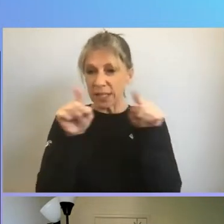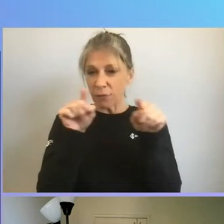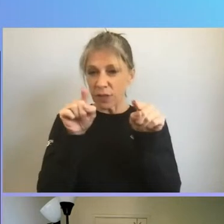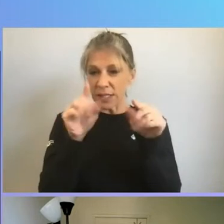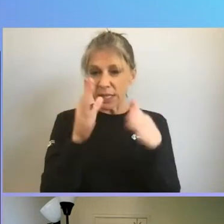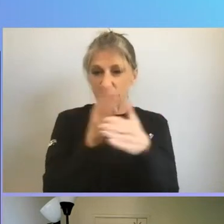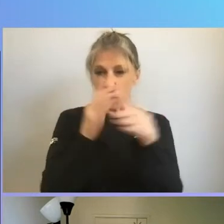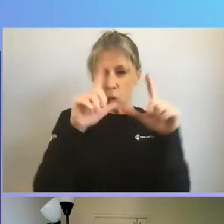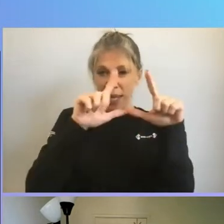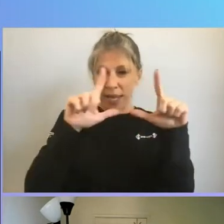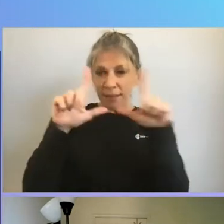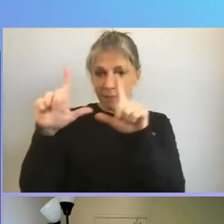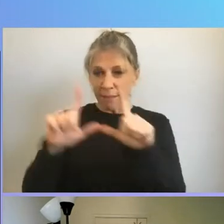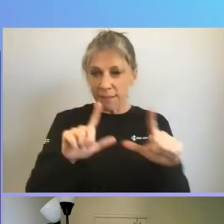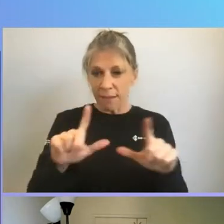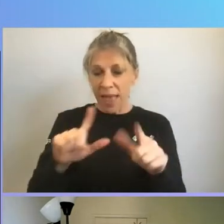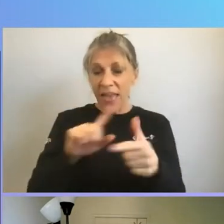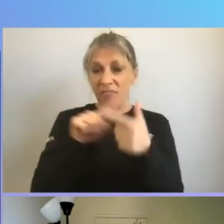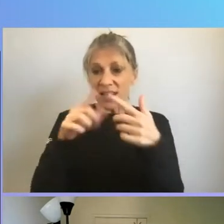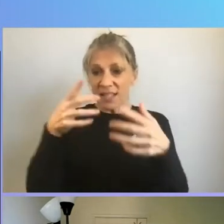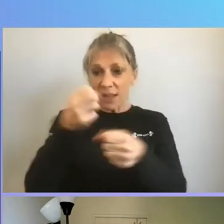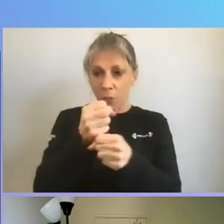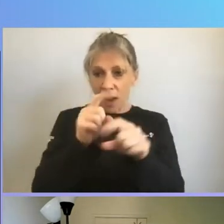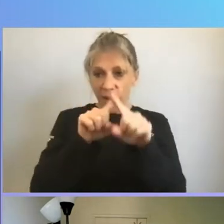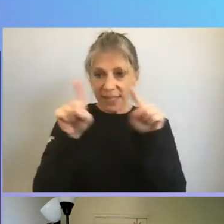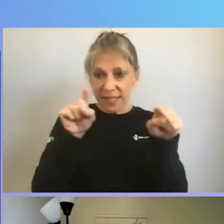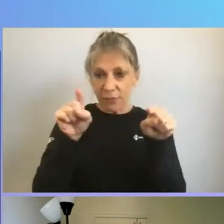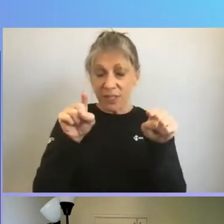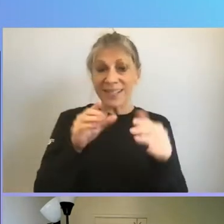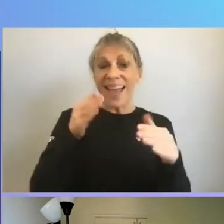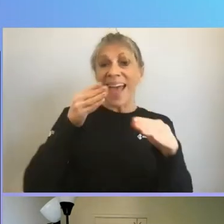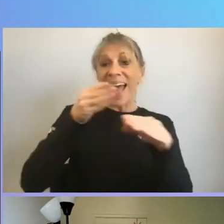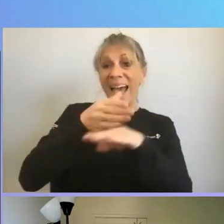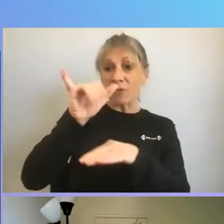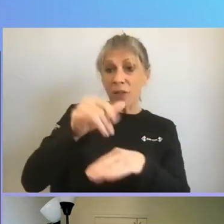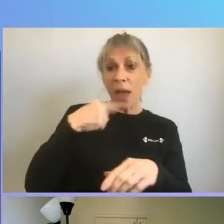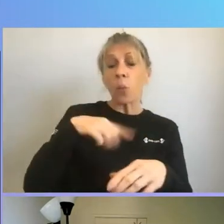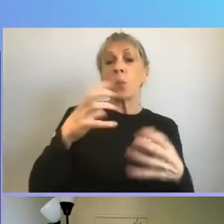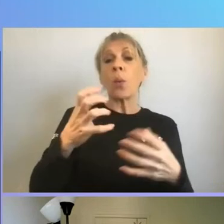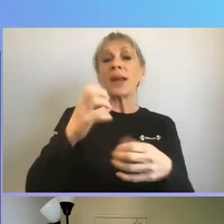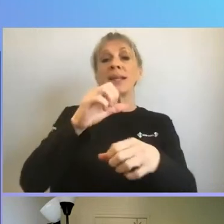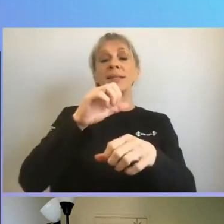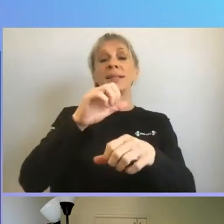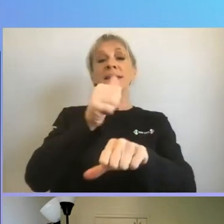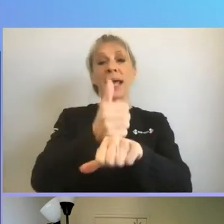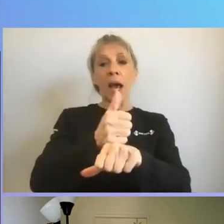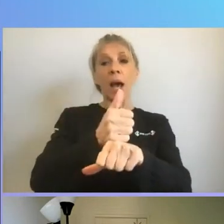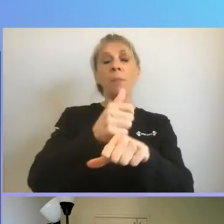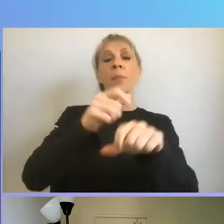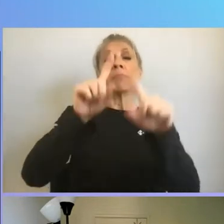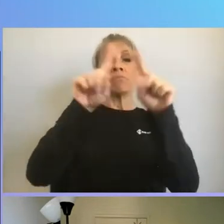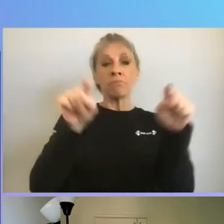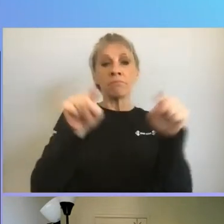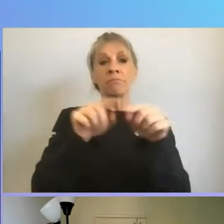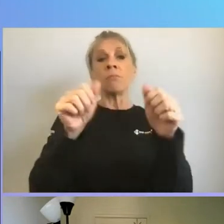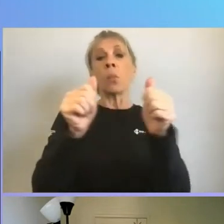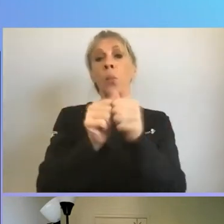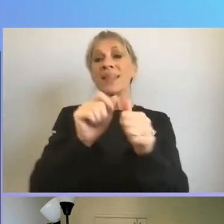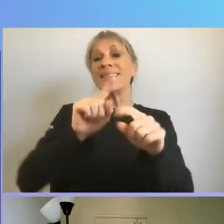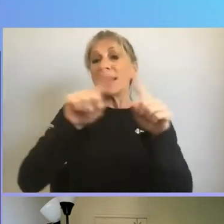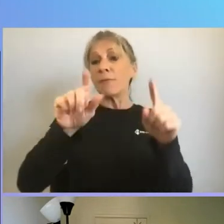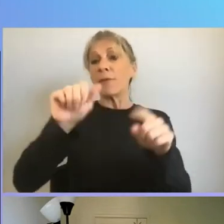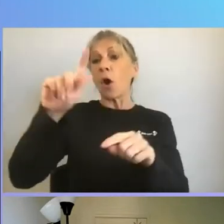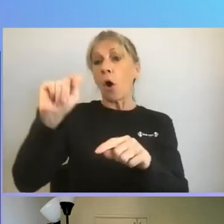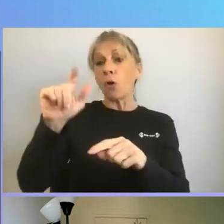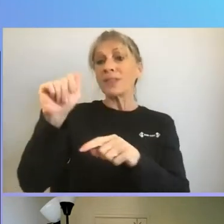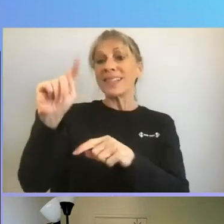images, and then summarize that difference. After that, we want to create a prototype of text to image with difference alt text and a